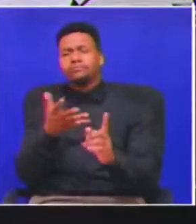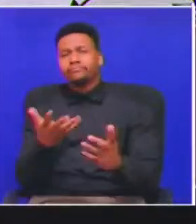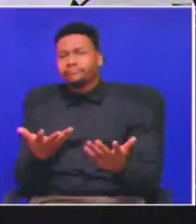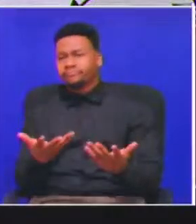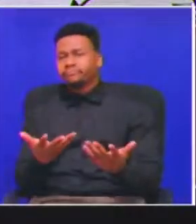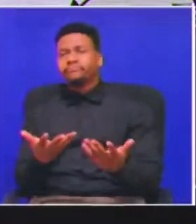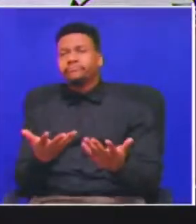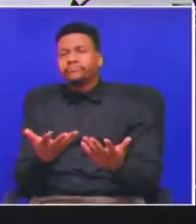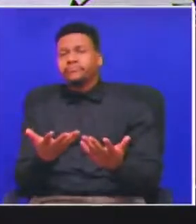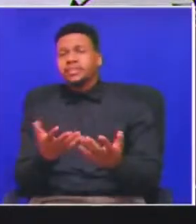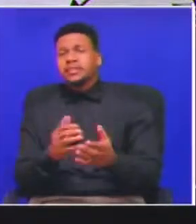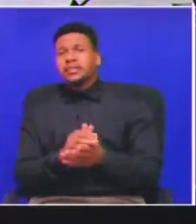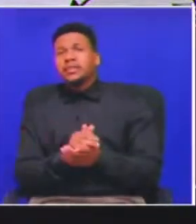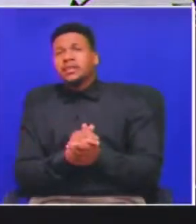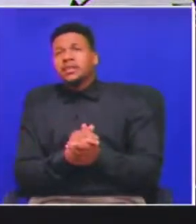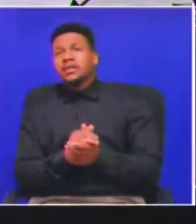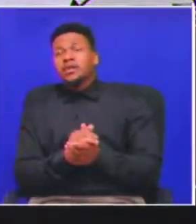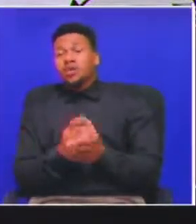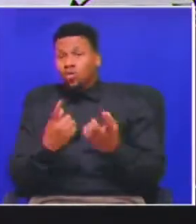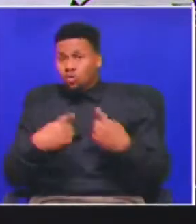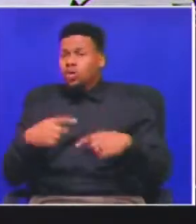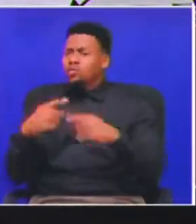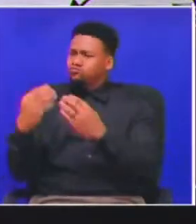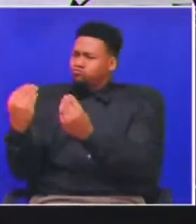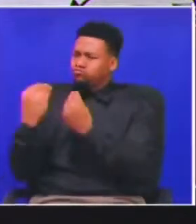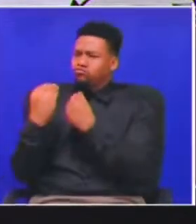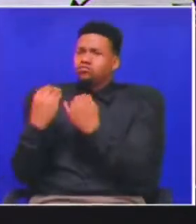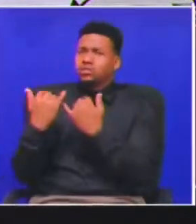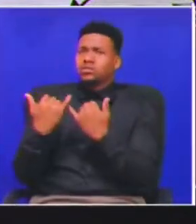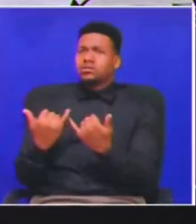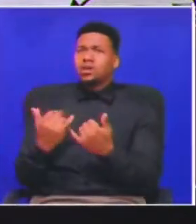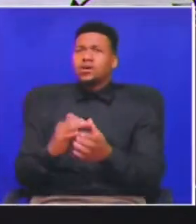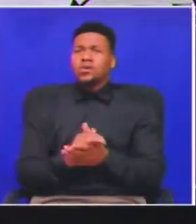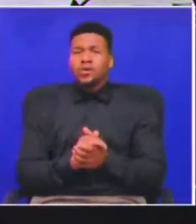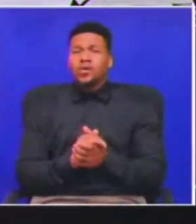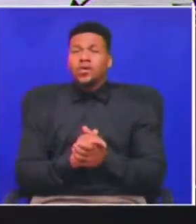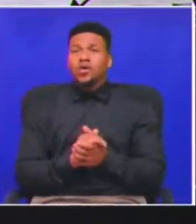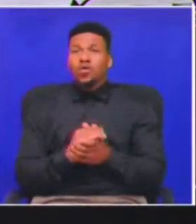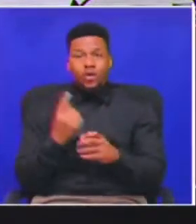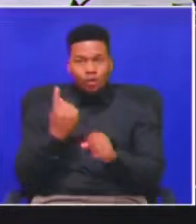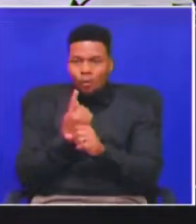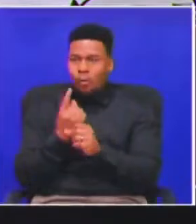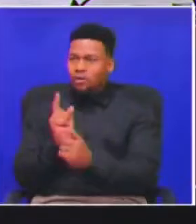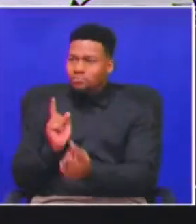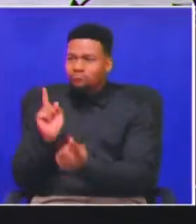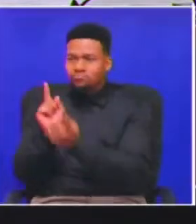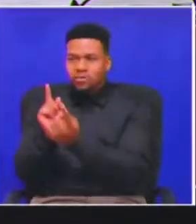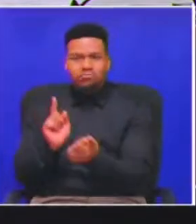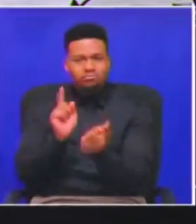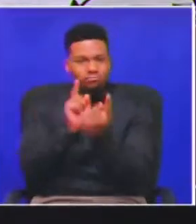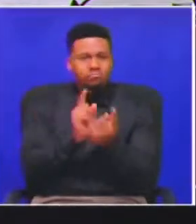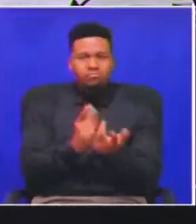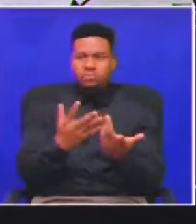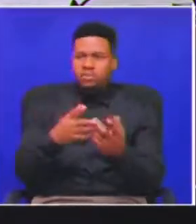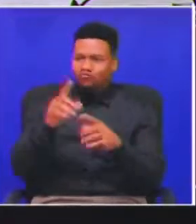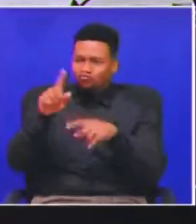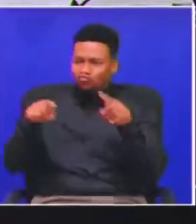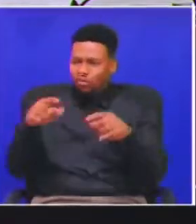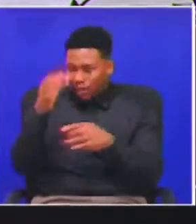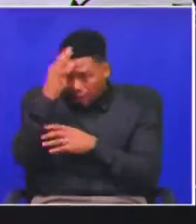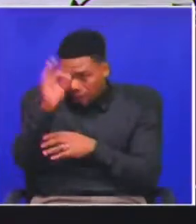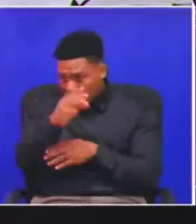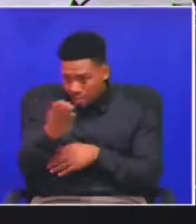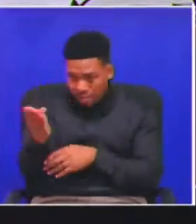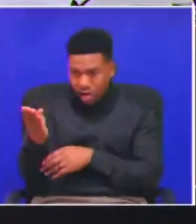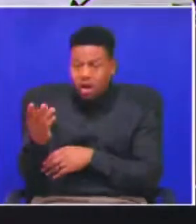guess we are being taught by those that we continue to meet, particularly various governments. And they are all crying